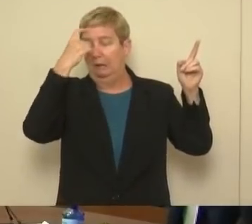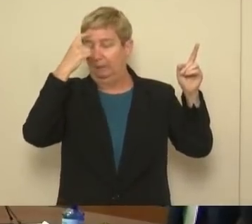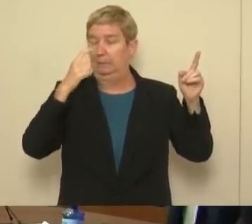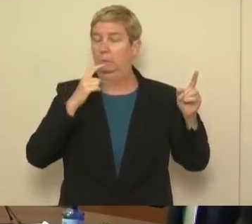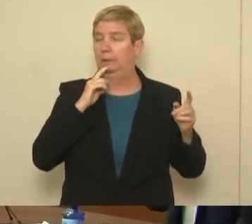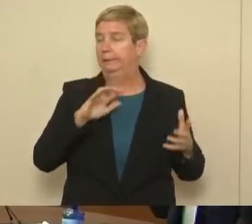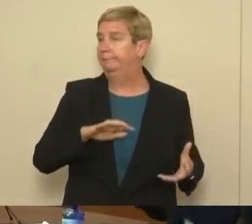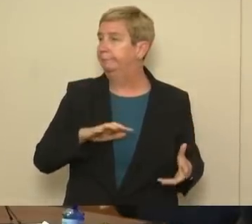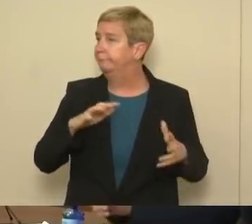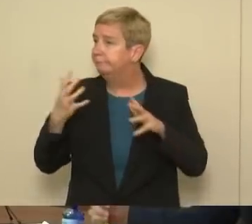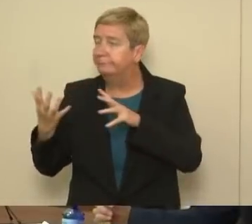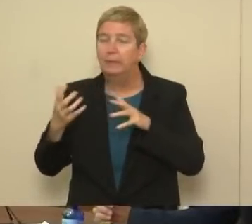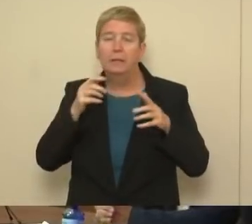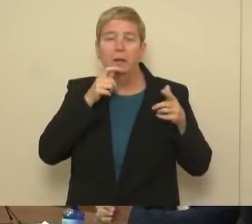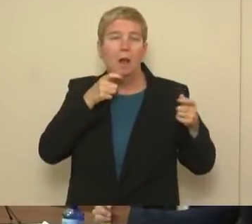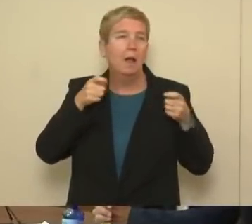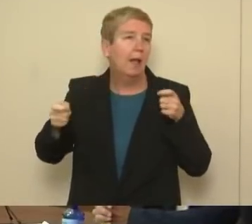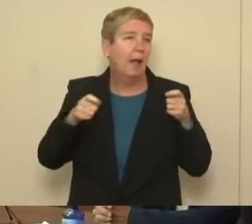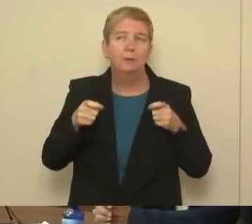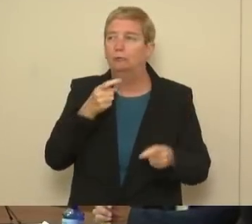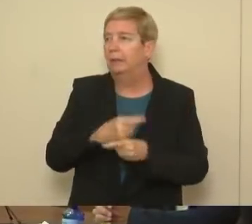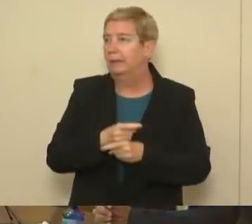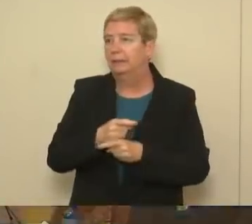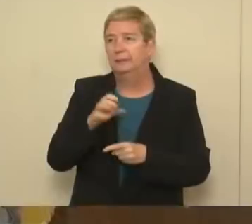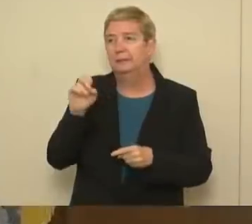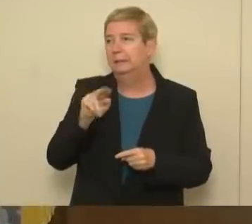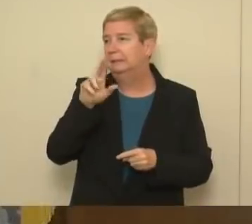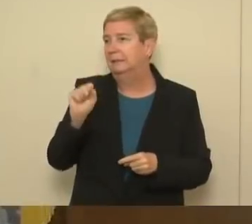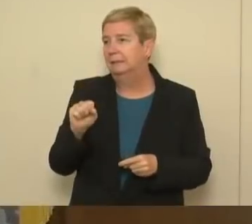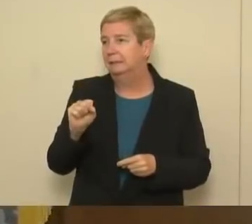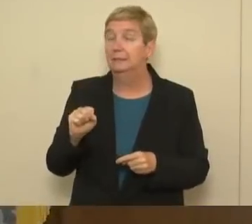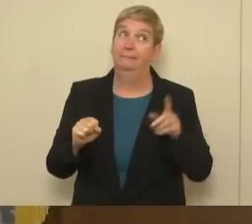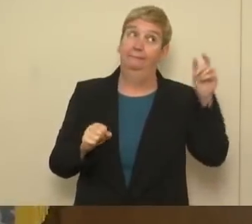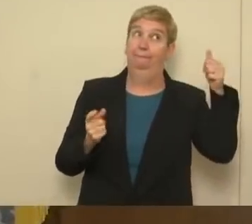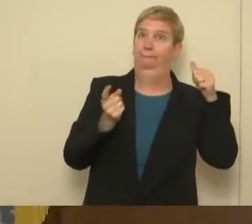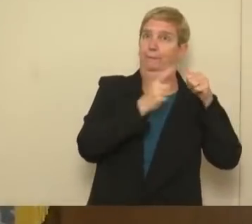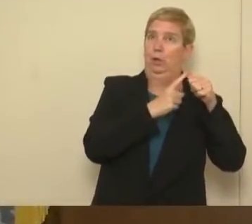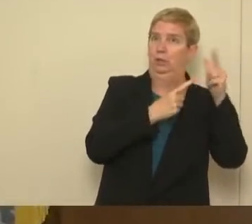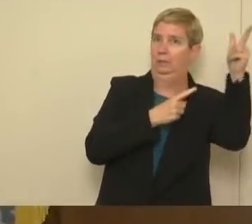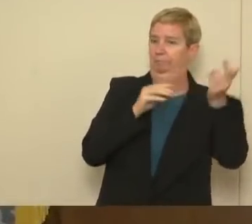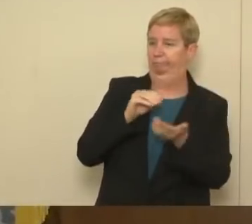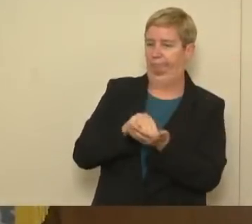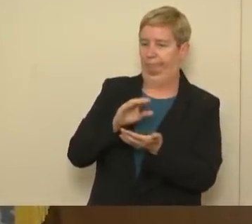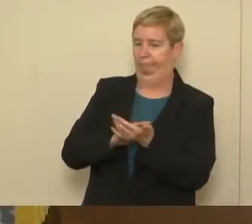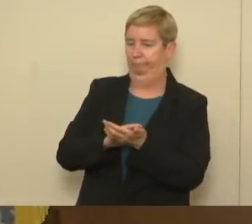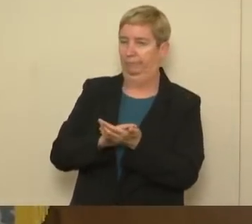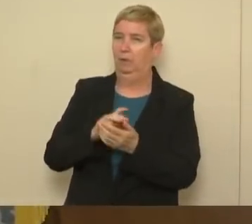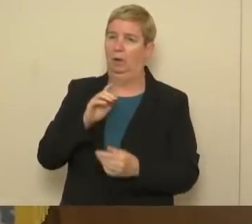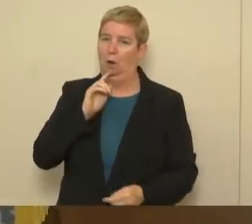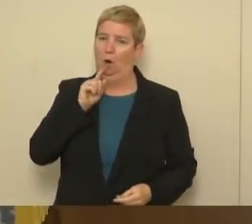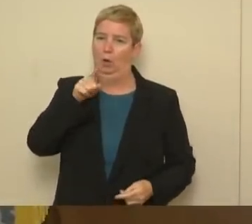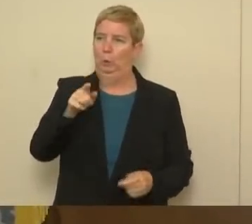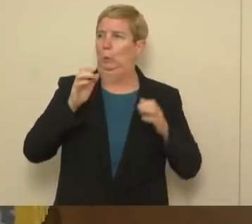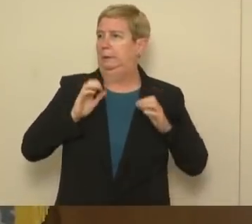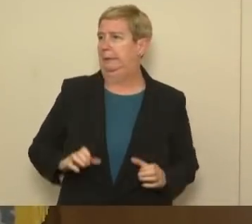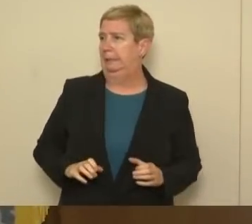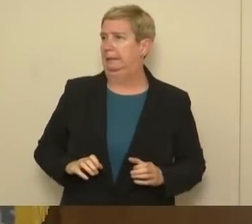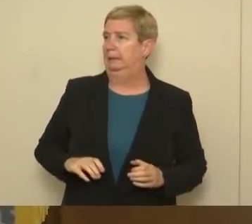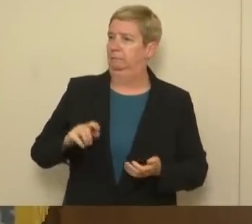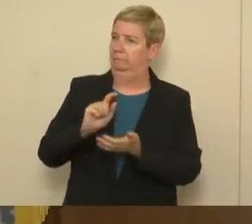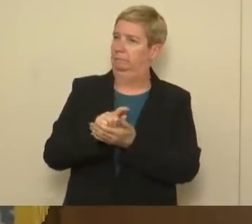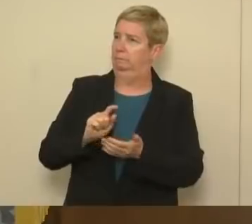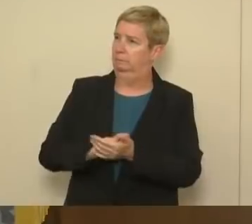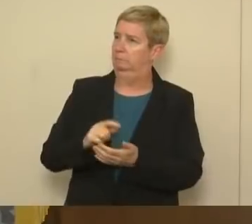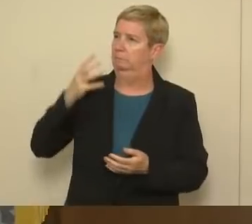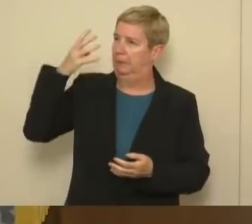ways by first putting a citizenship question, which is unlawful, and creating any number